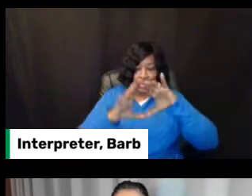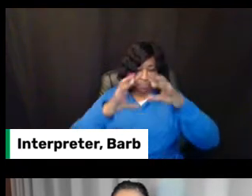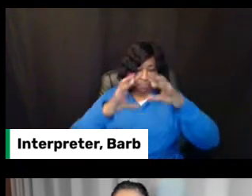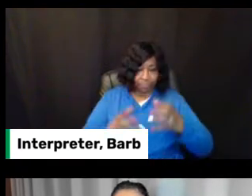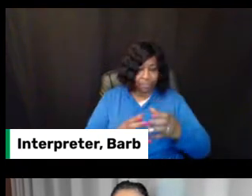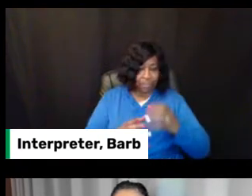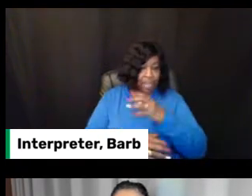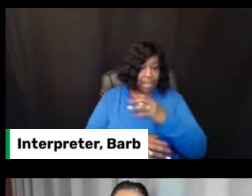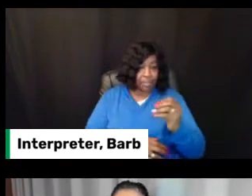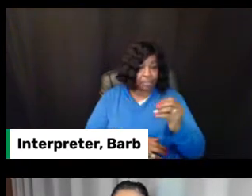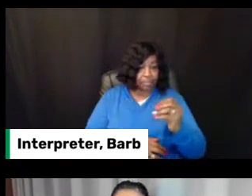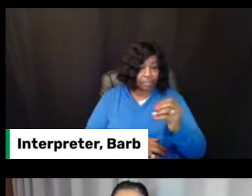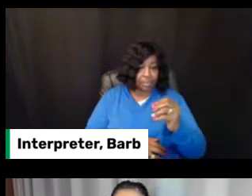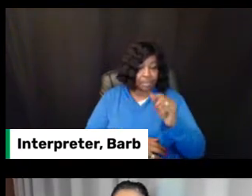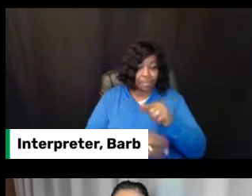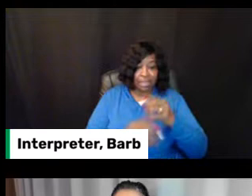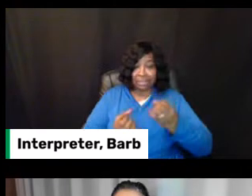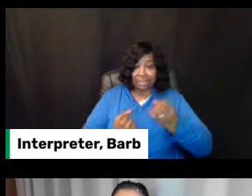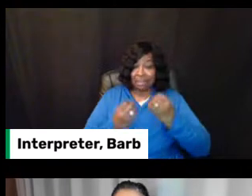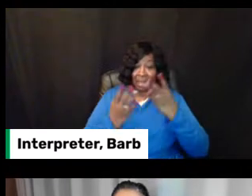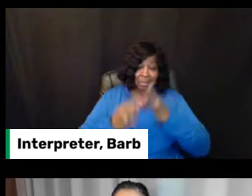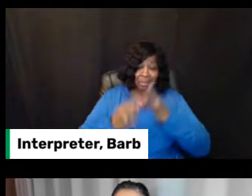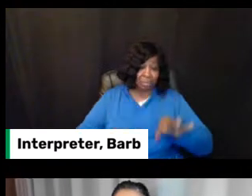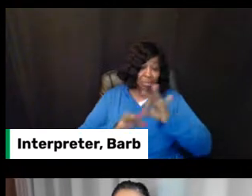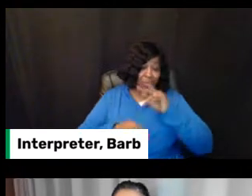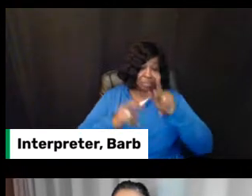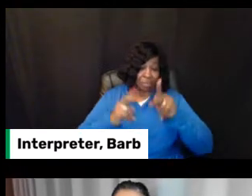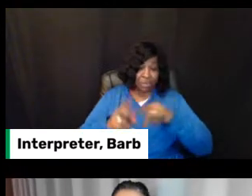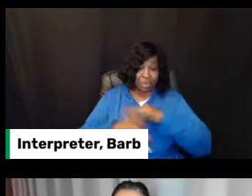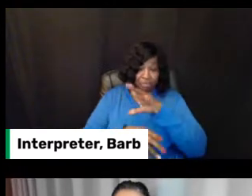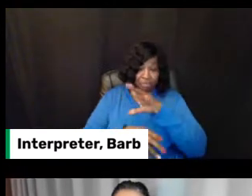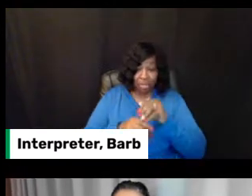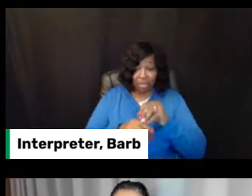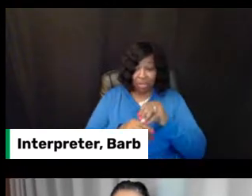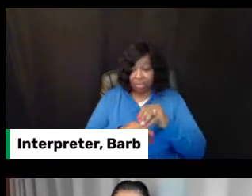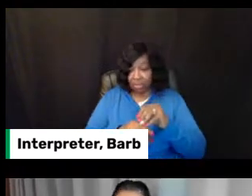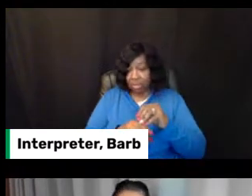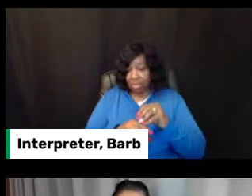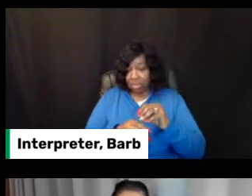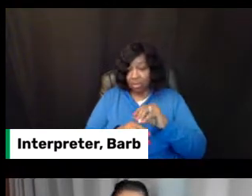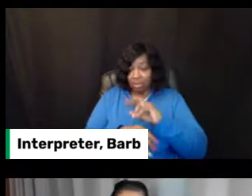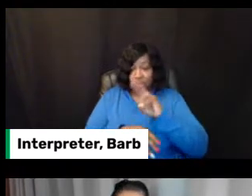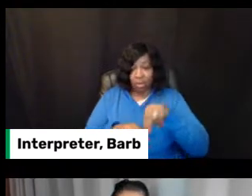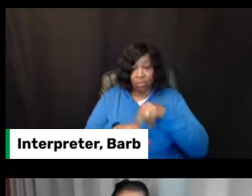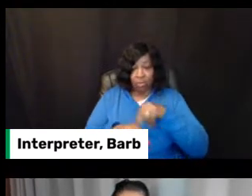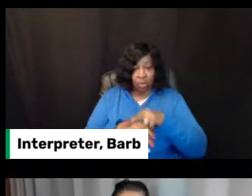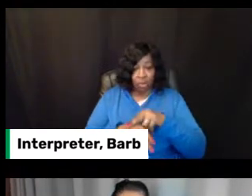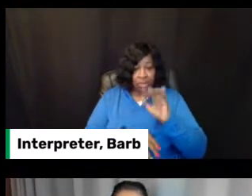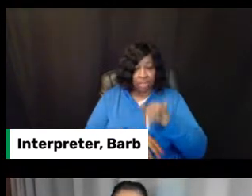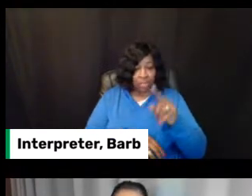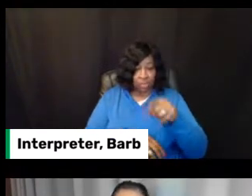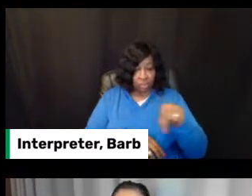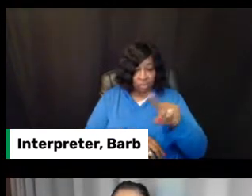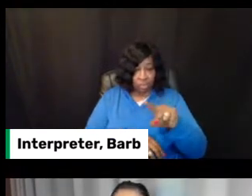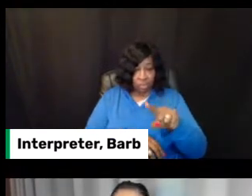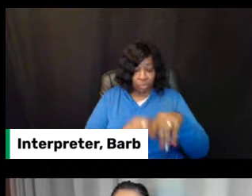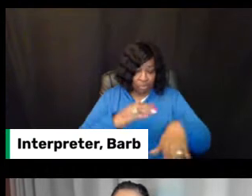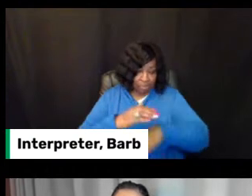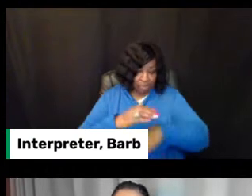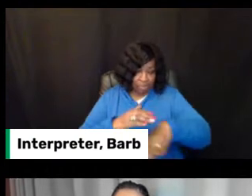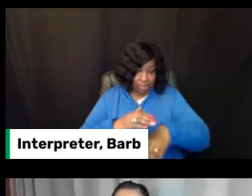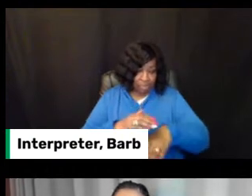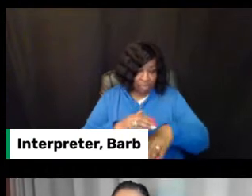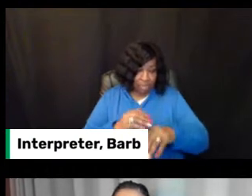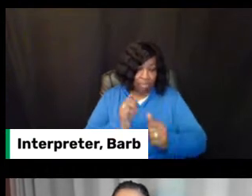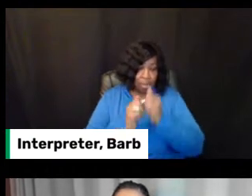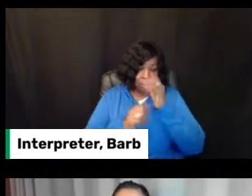And so there's a lot of key players engaged, right? Of course, there's the grassroots voices. That's you. And that's the most important, to make sure that what we